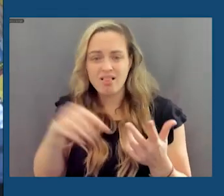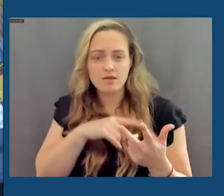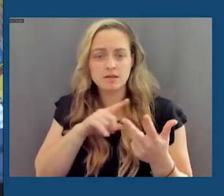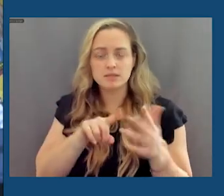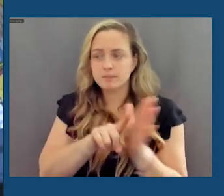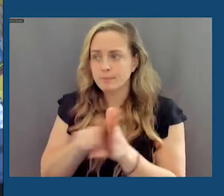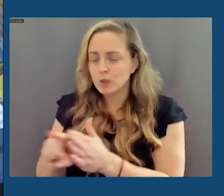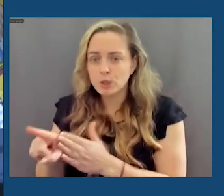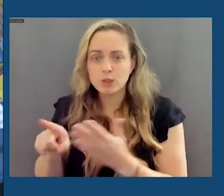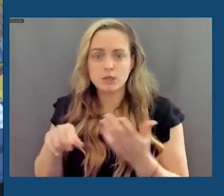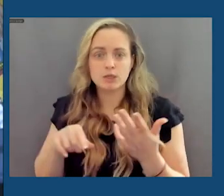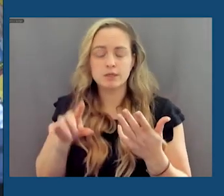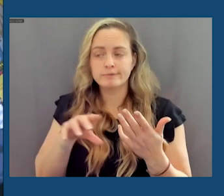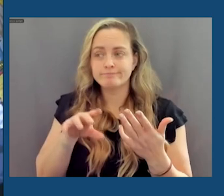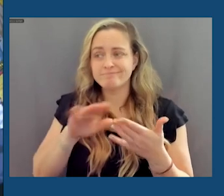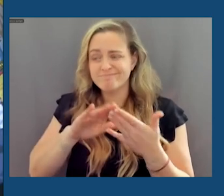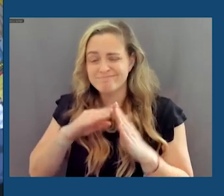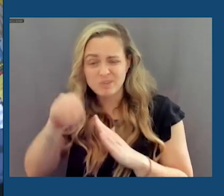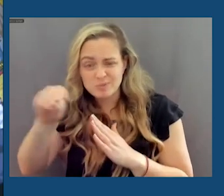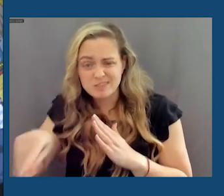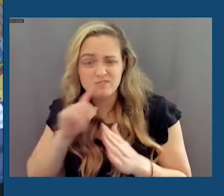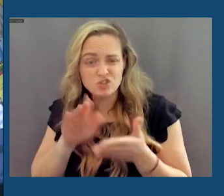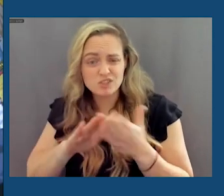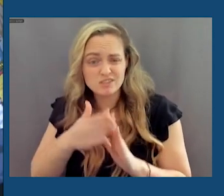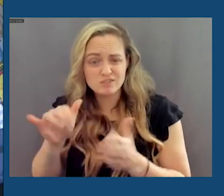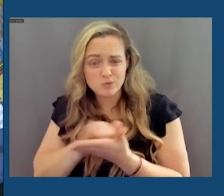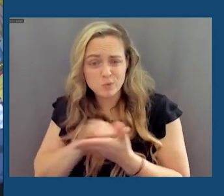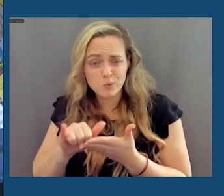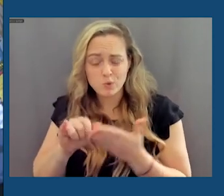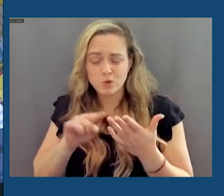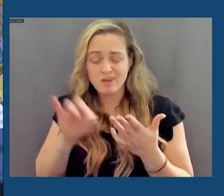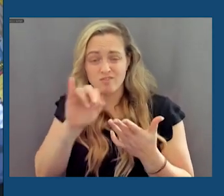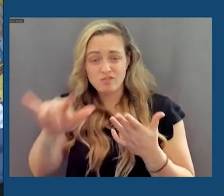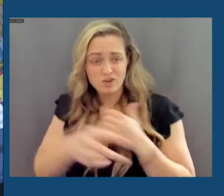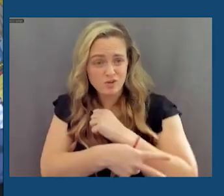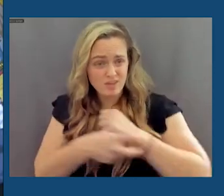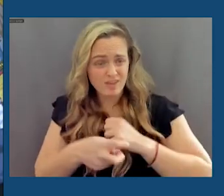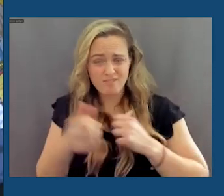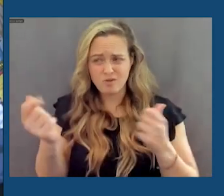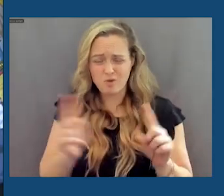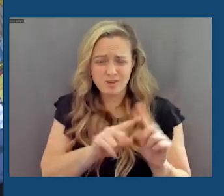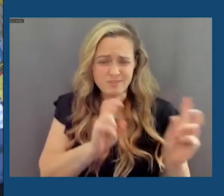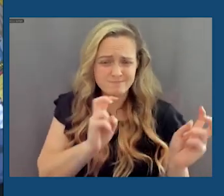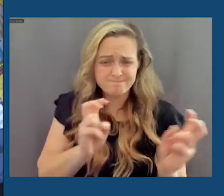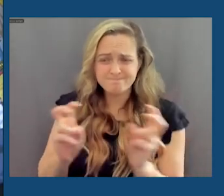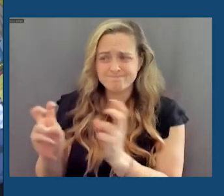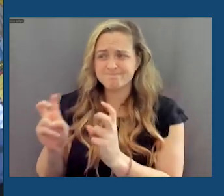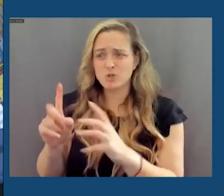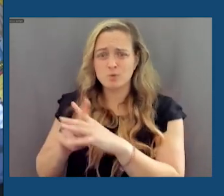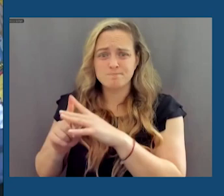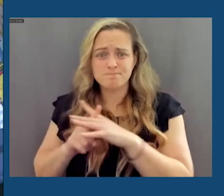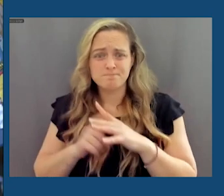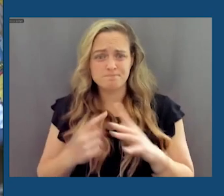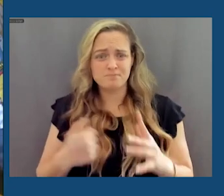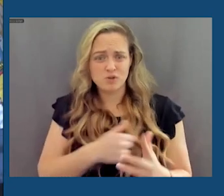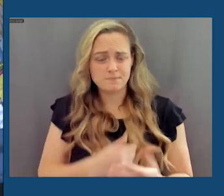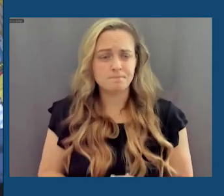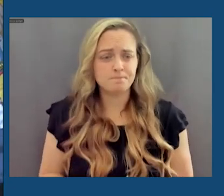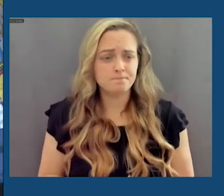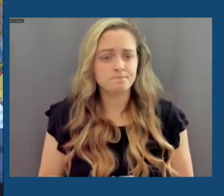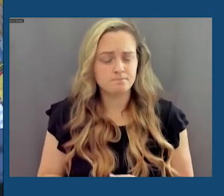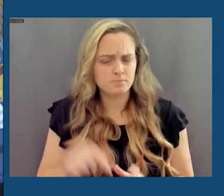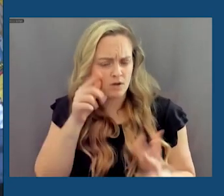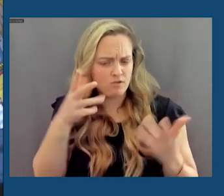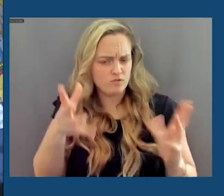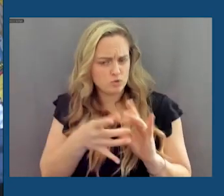in the city of New York, and when it comes to retail theft and all of the issues that we are dealing with. So, as the governor said, the numbers